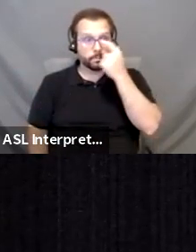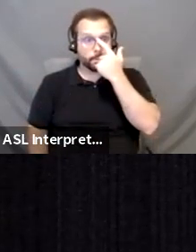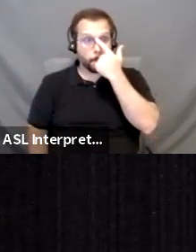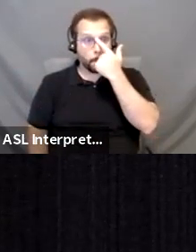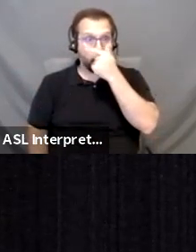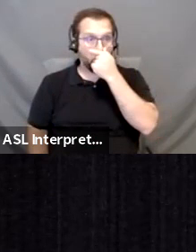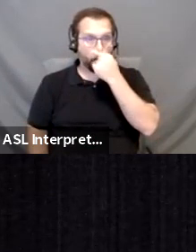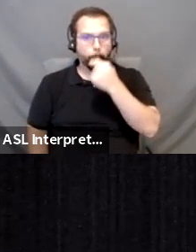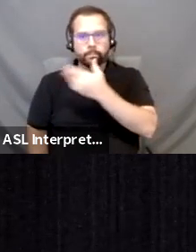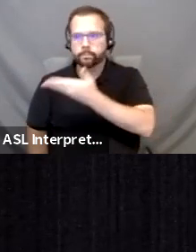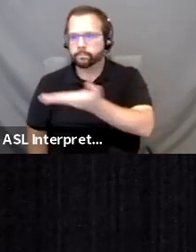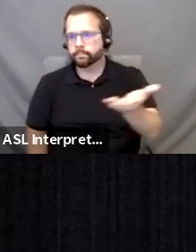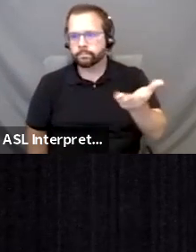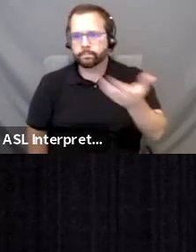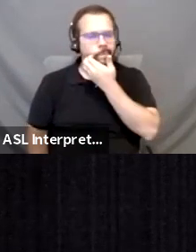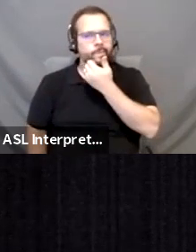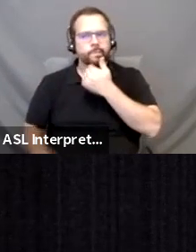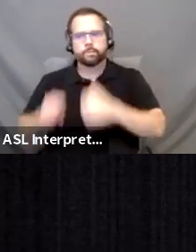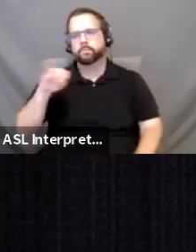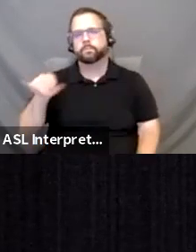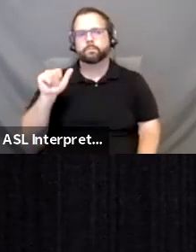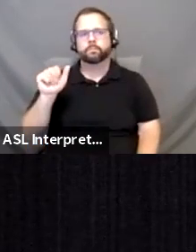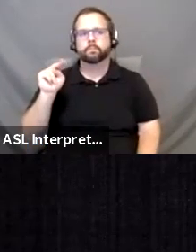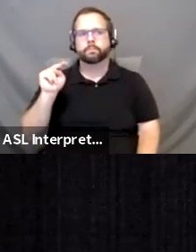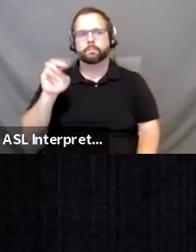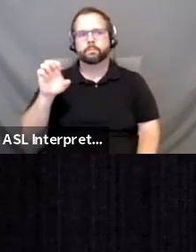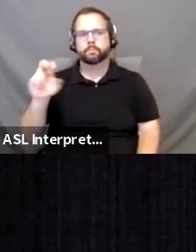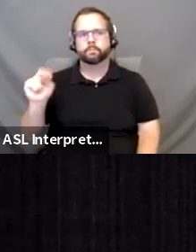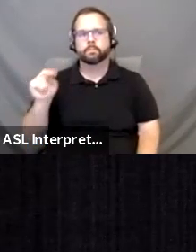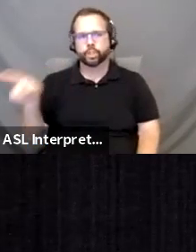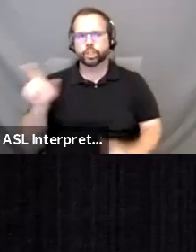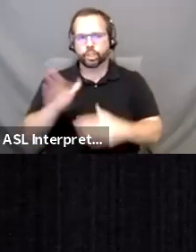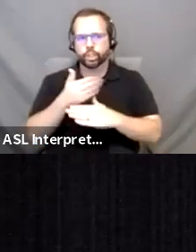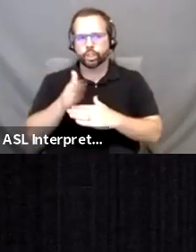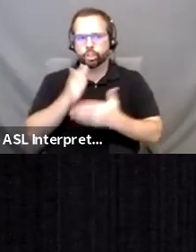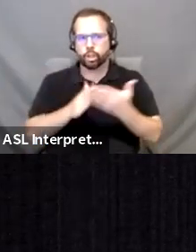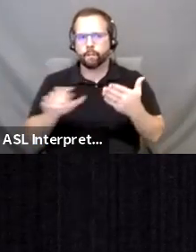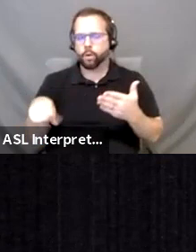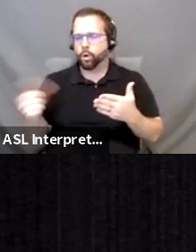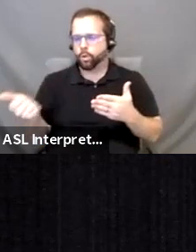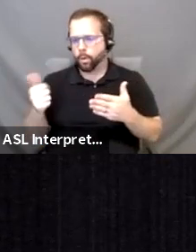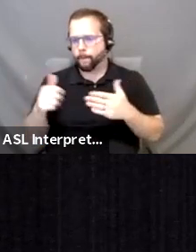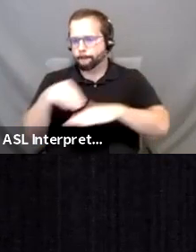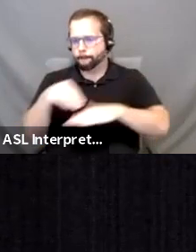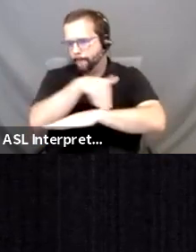does anybody, so Janine shared some of the other platforms. What other platforms? I mean, we all know